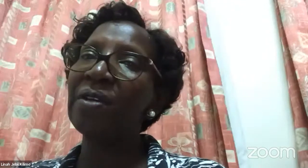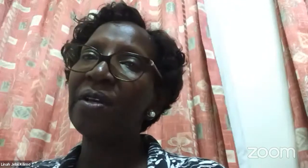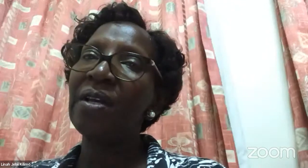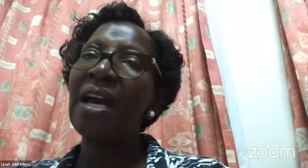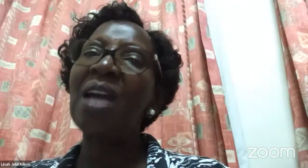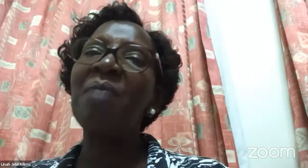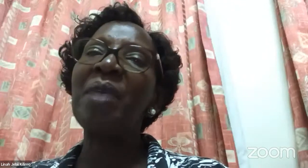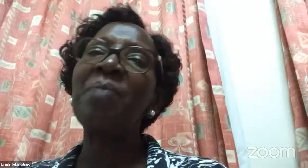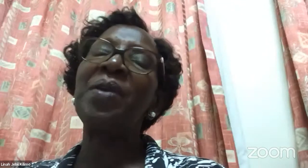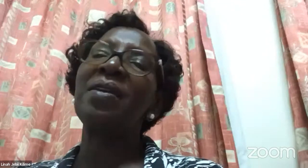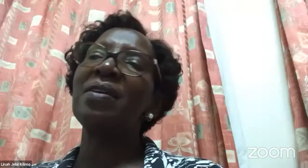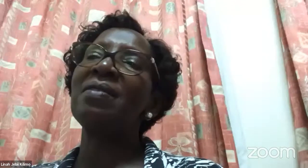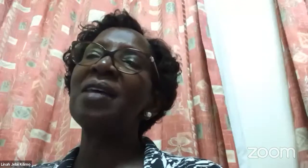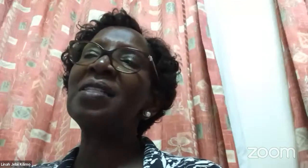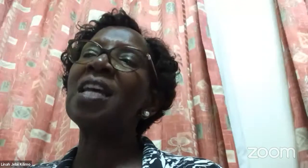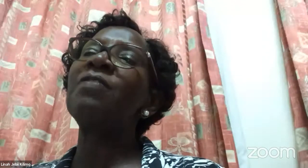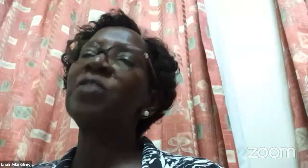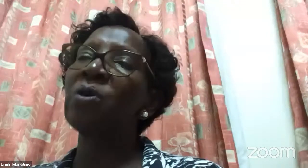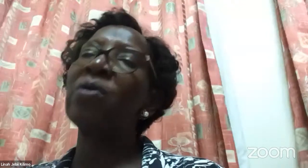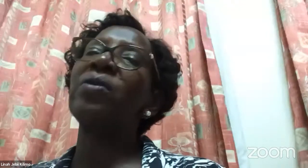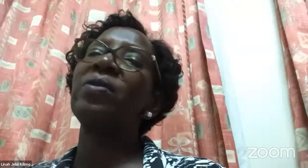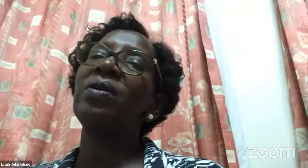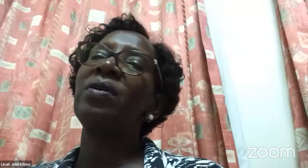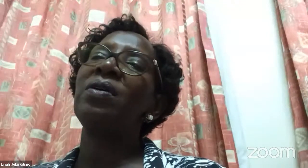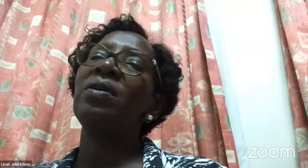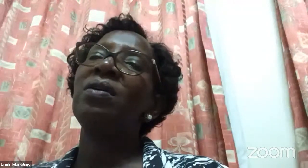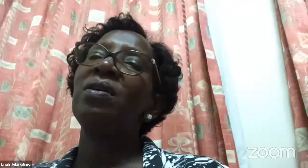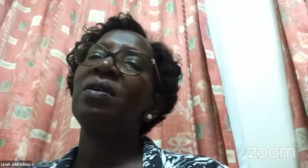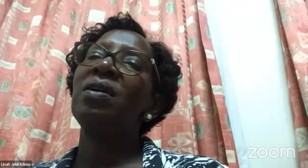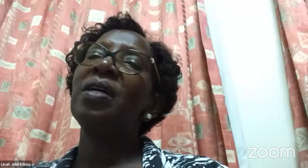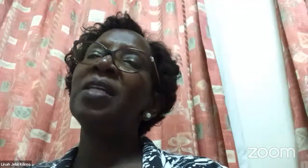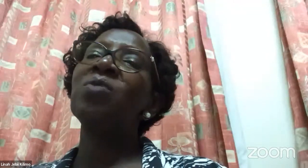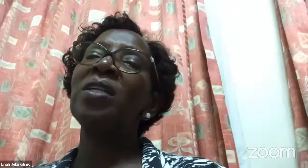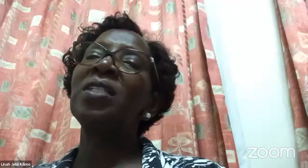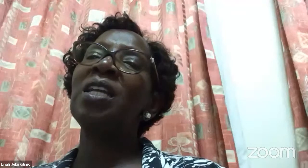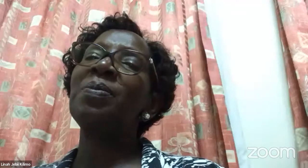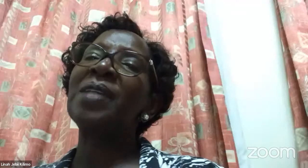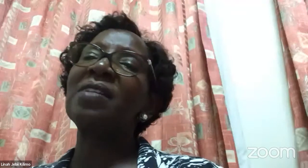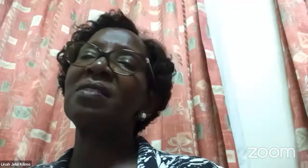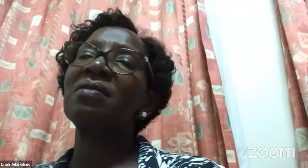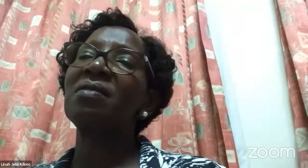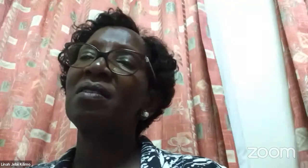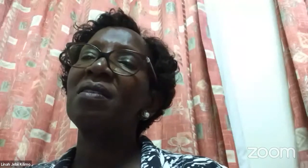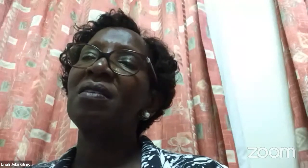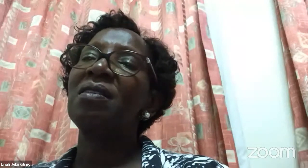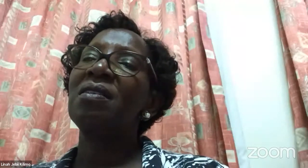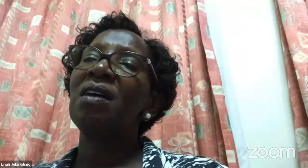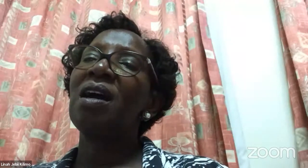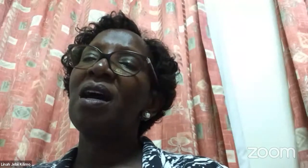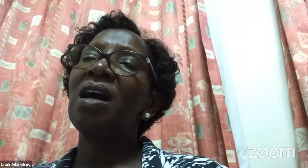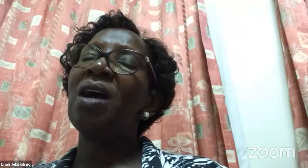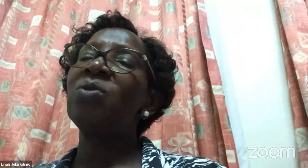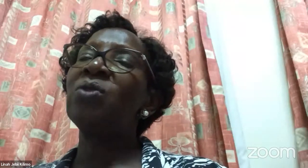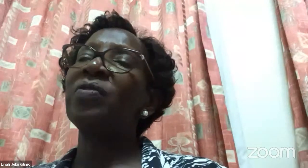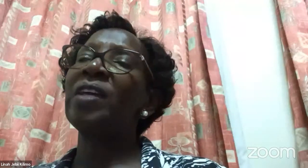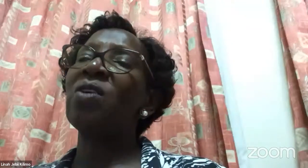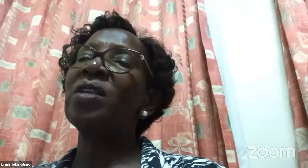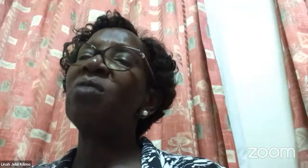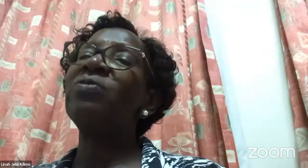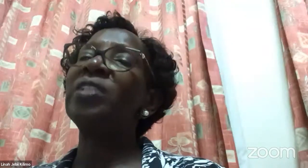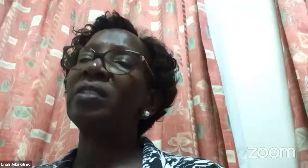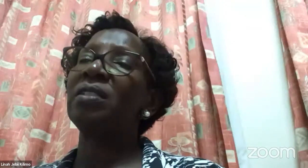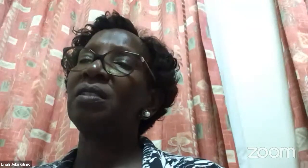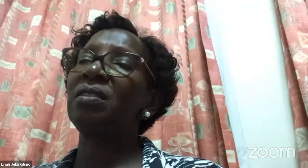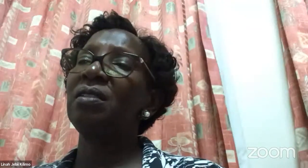yourself. And maybe that self-talk is what keeps us out of the